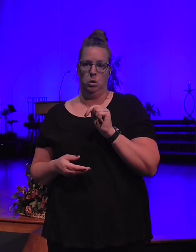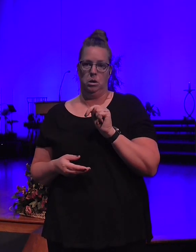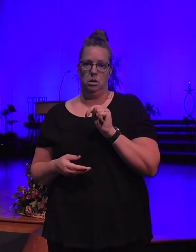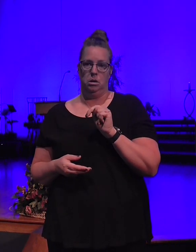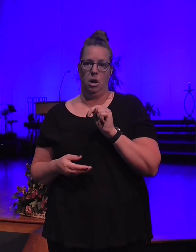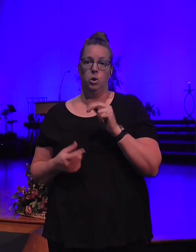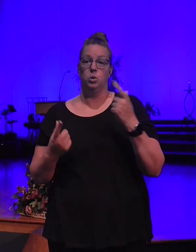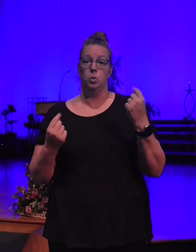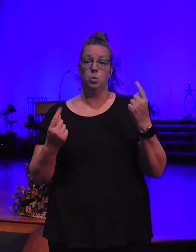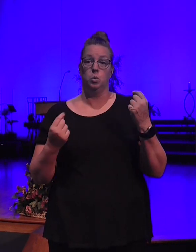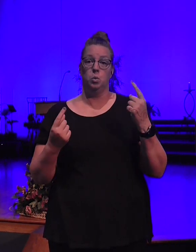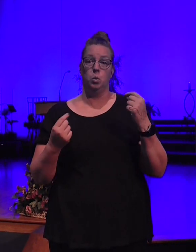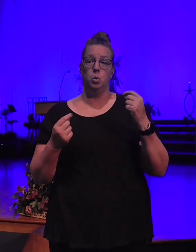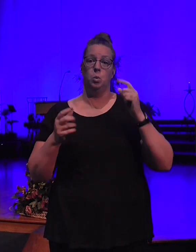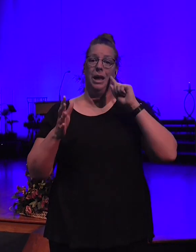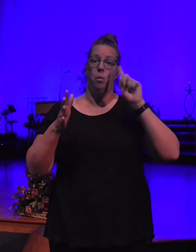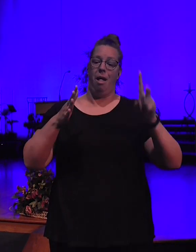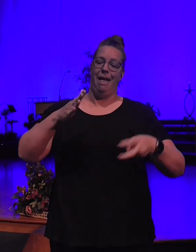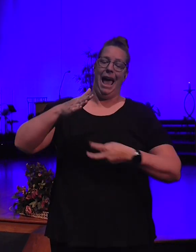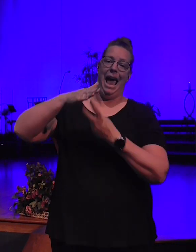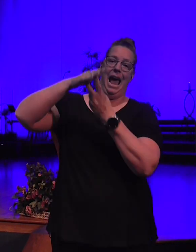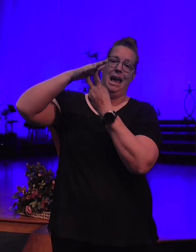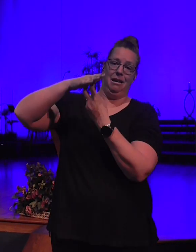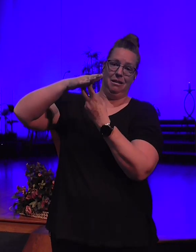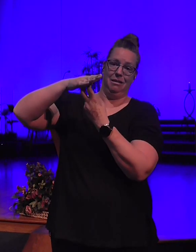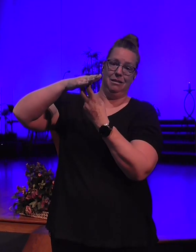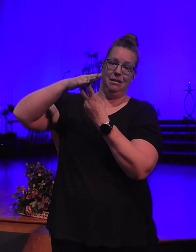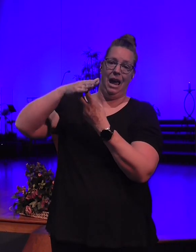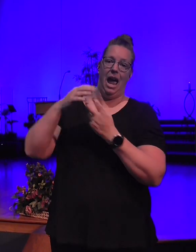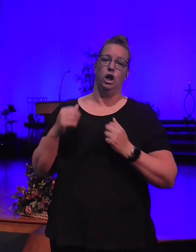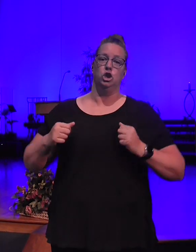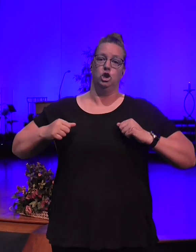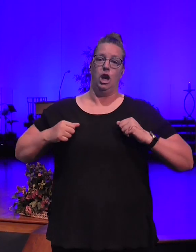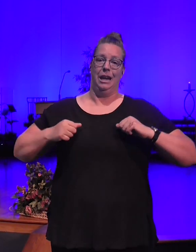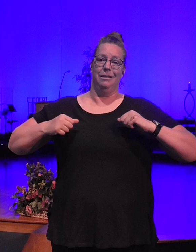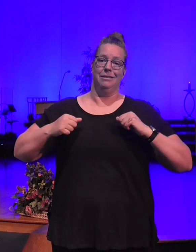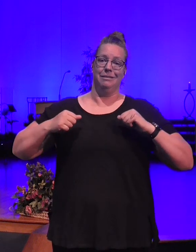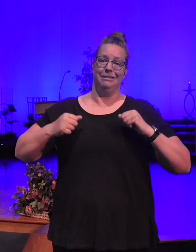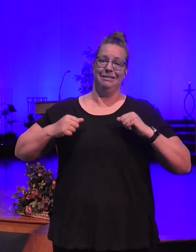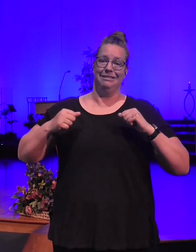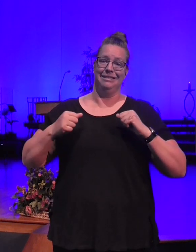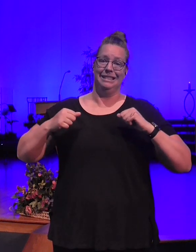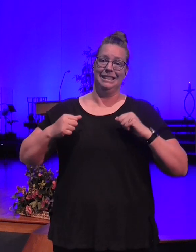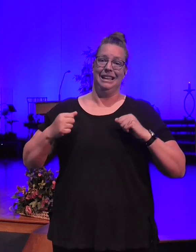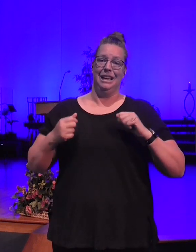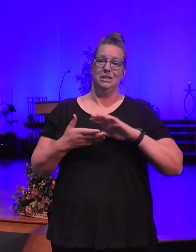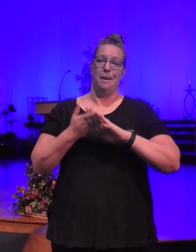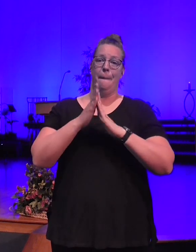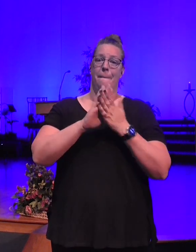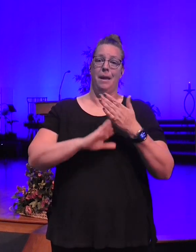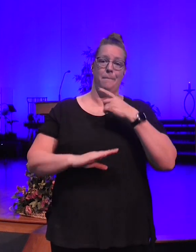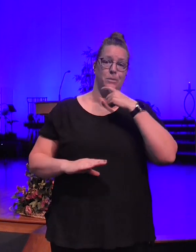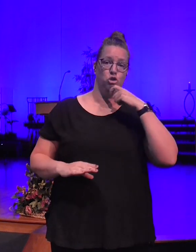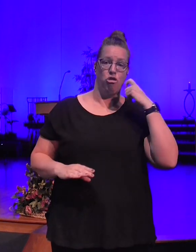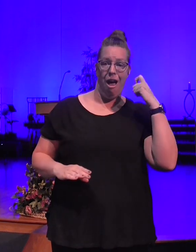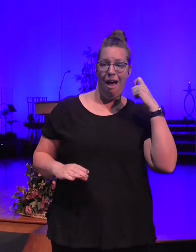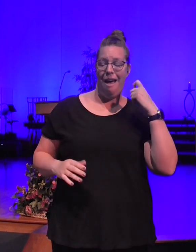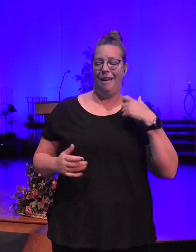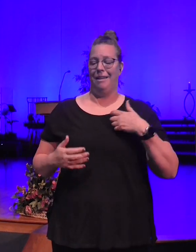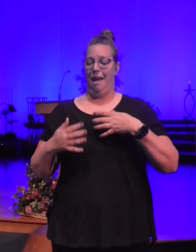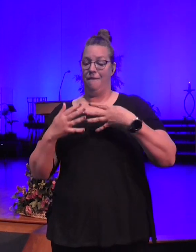hangs upside down on a tree limb or something and shakes itself to get the blood into its